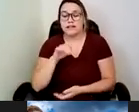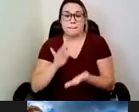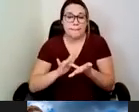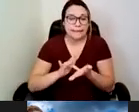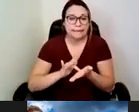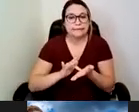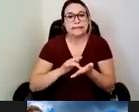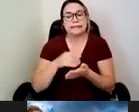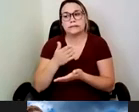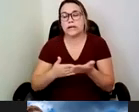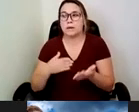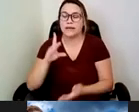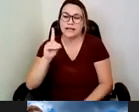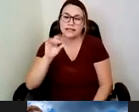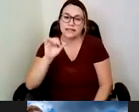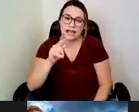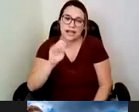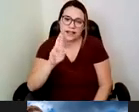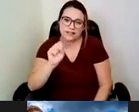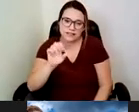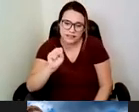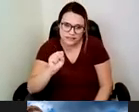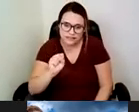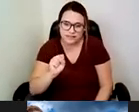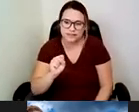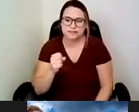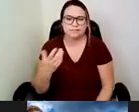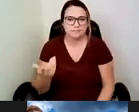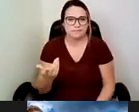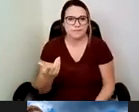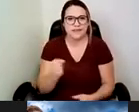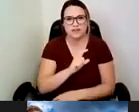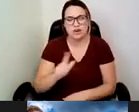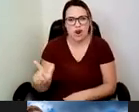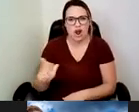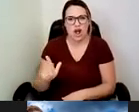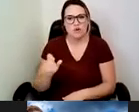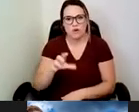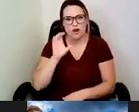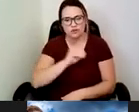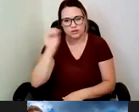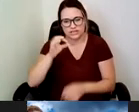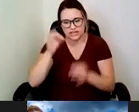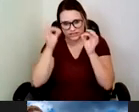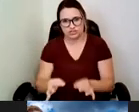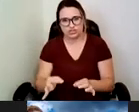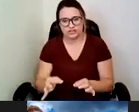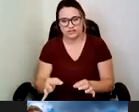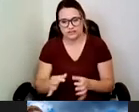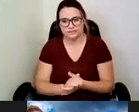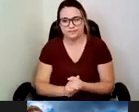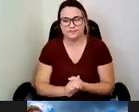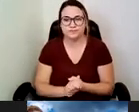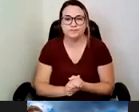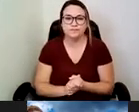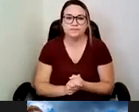dialysis, but these are all absolutes. We witness those and depending on the decision maker. A